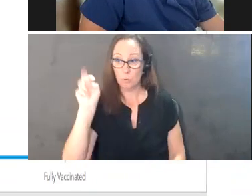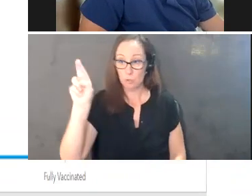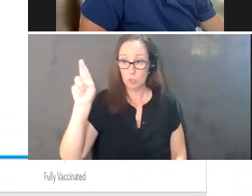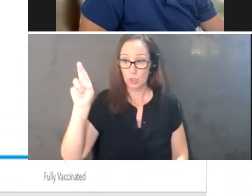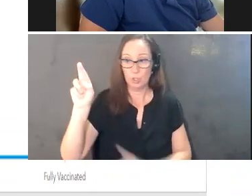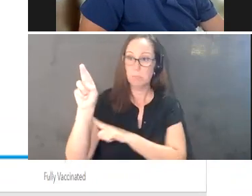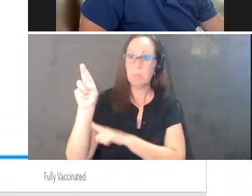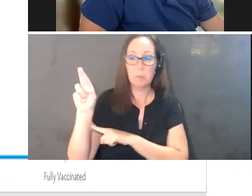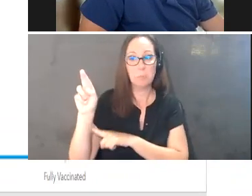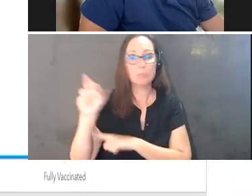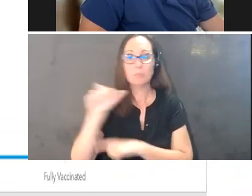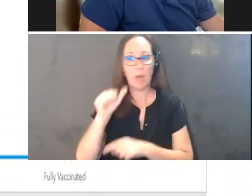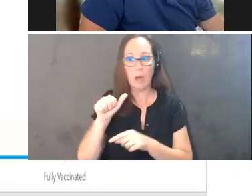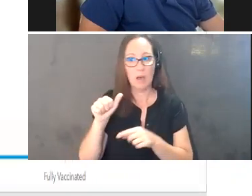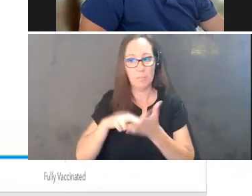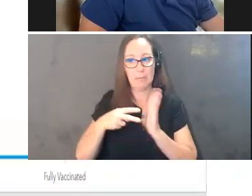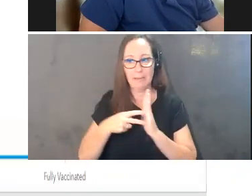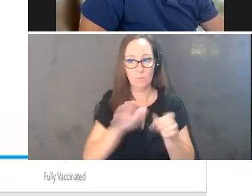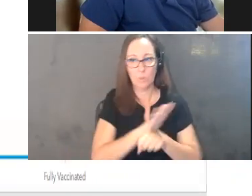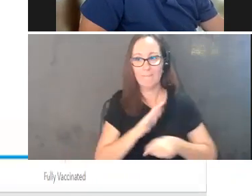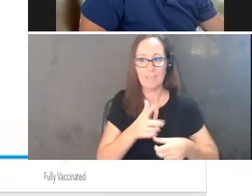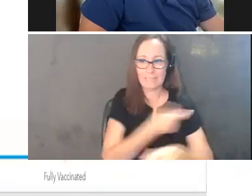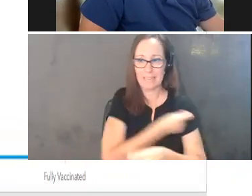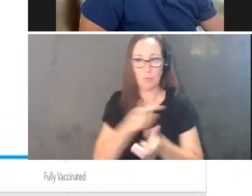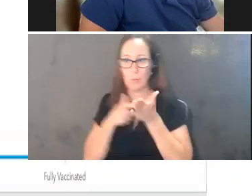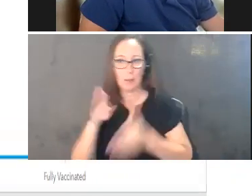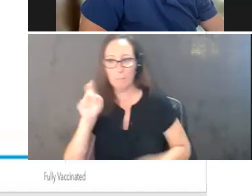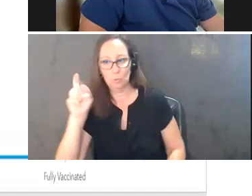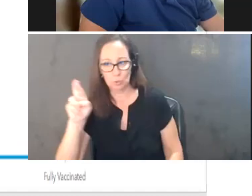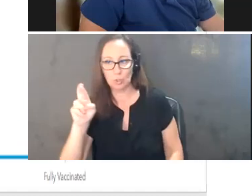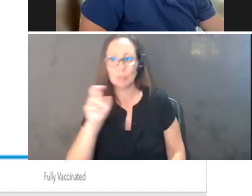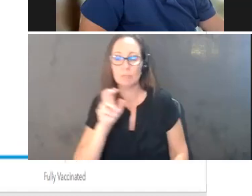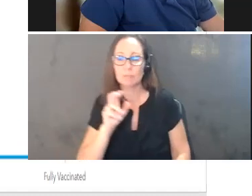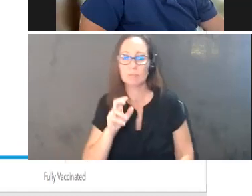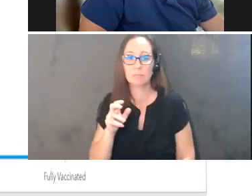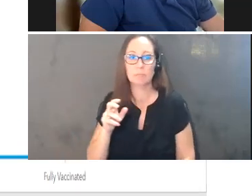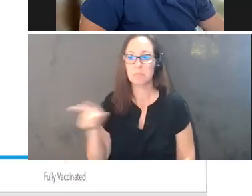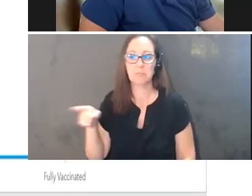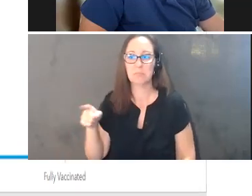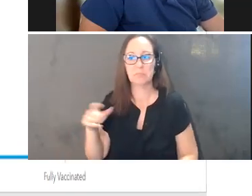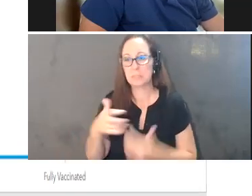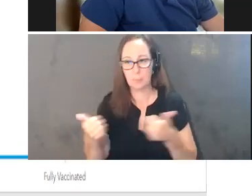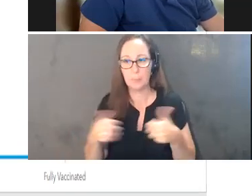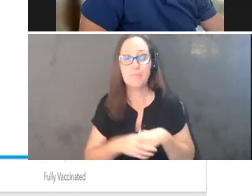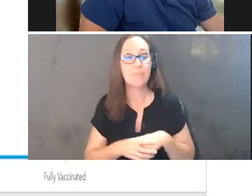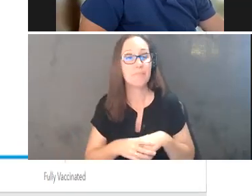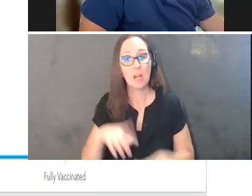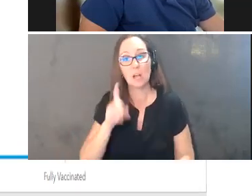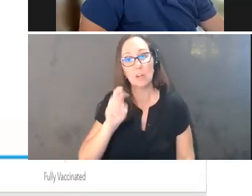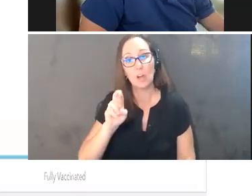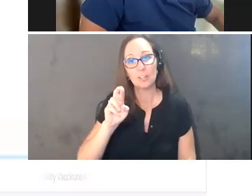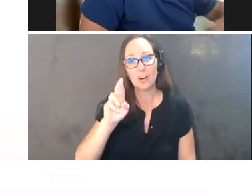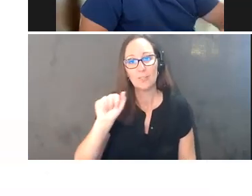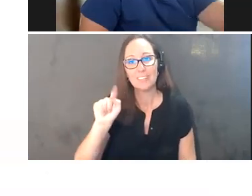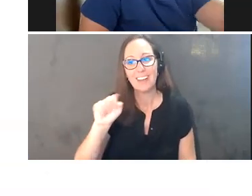vaccinated without the booster. All right, let's see. And Dr. Ritanasan, he can probably answer that